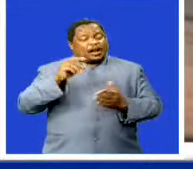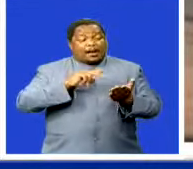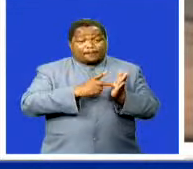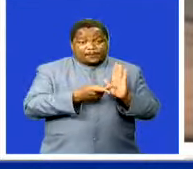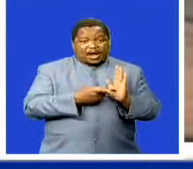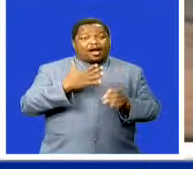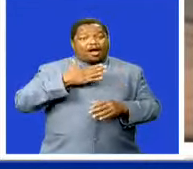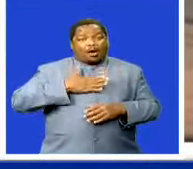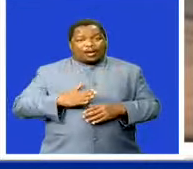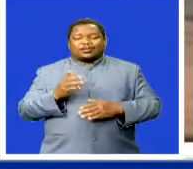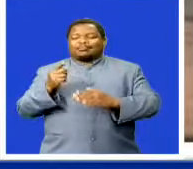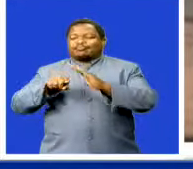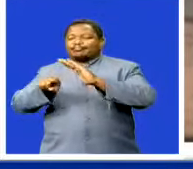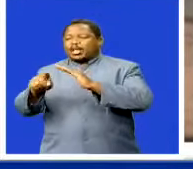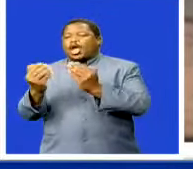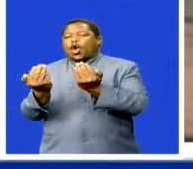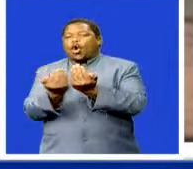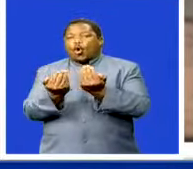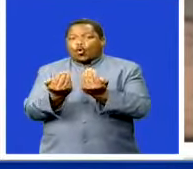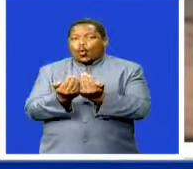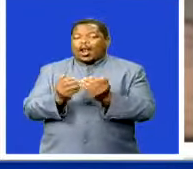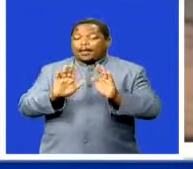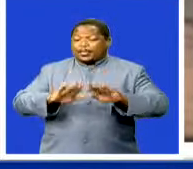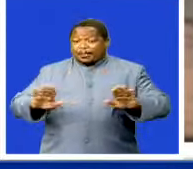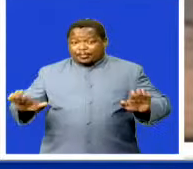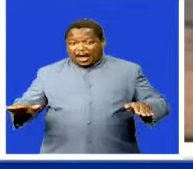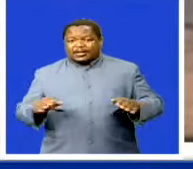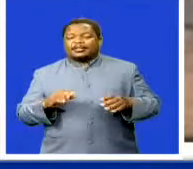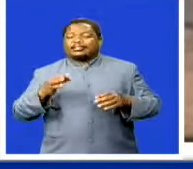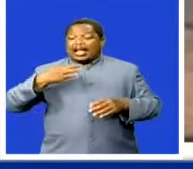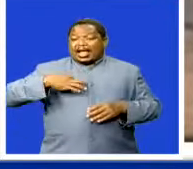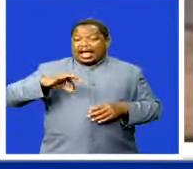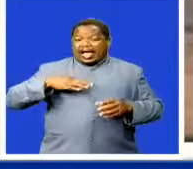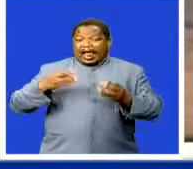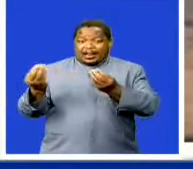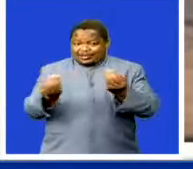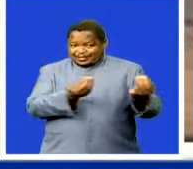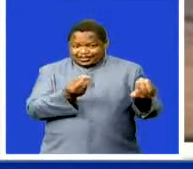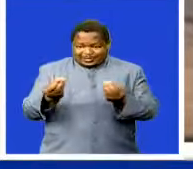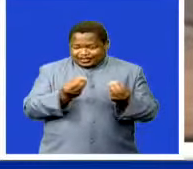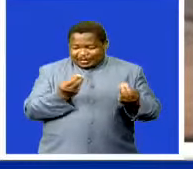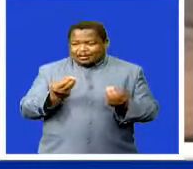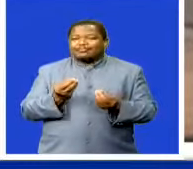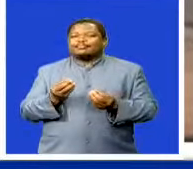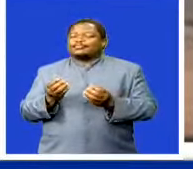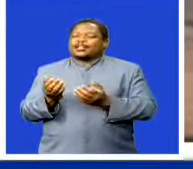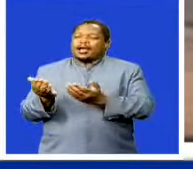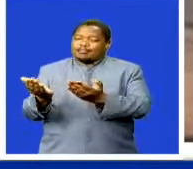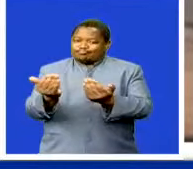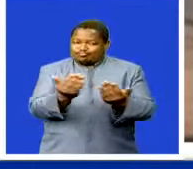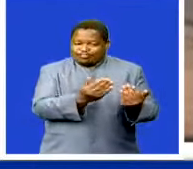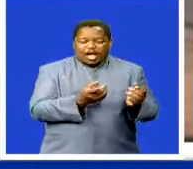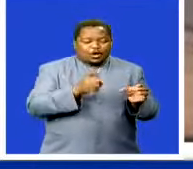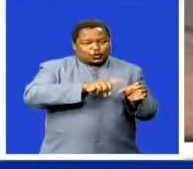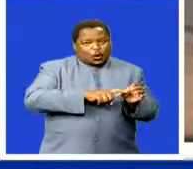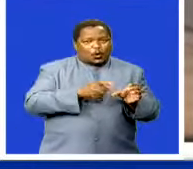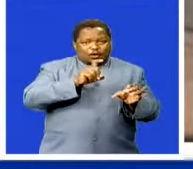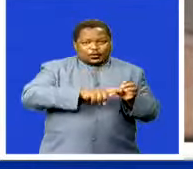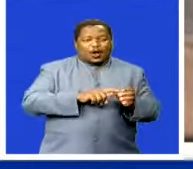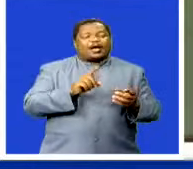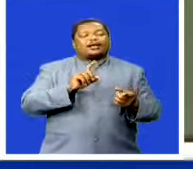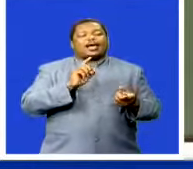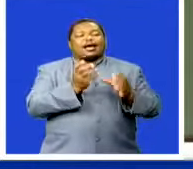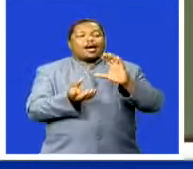junior girls so that we can have a sufficient pool so that the senior league igcine ngafail, because if we focus on this